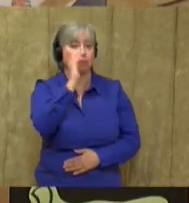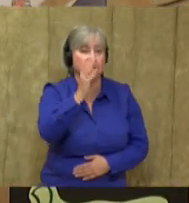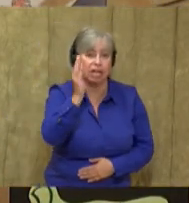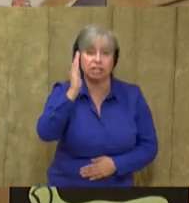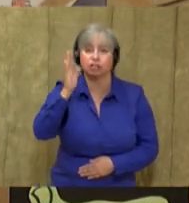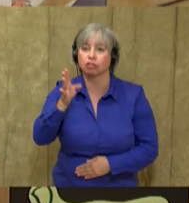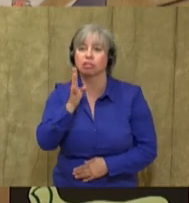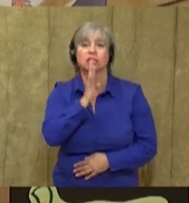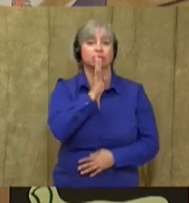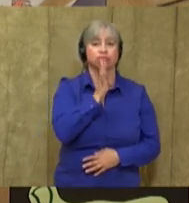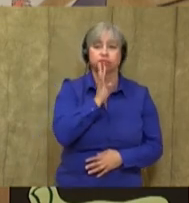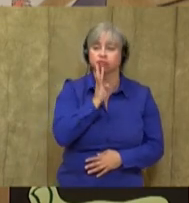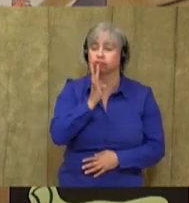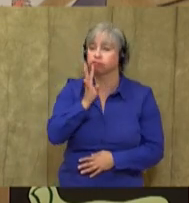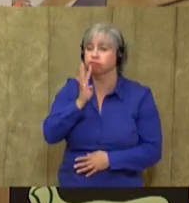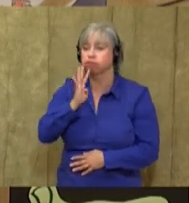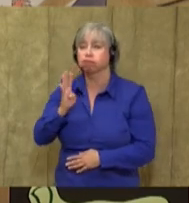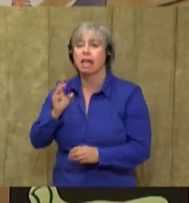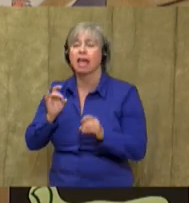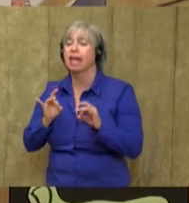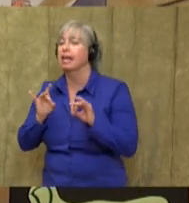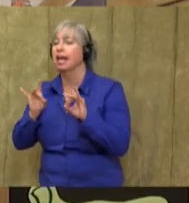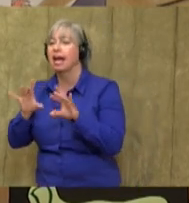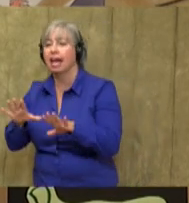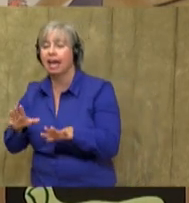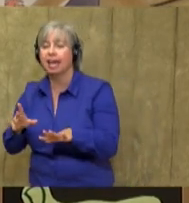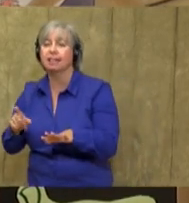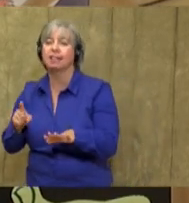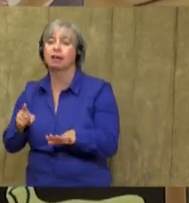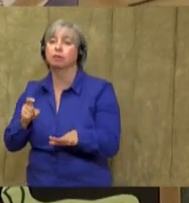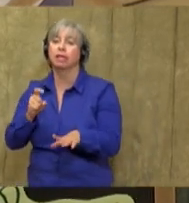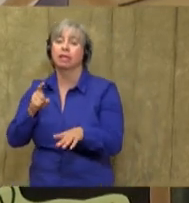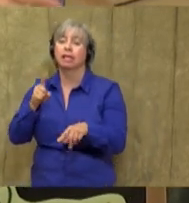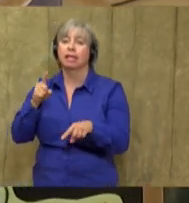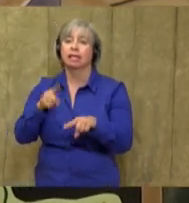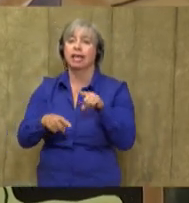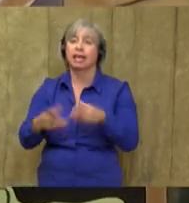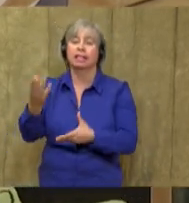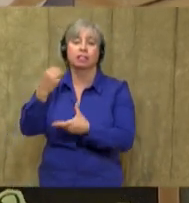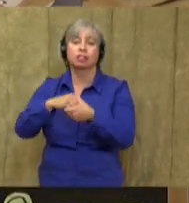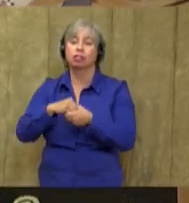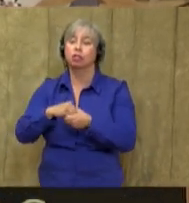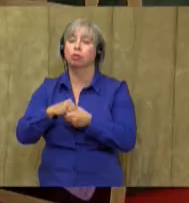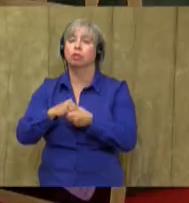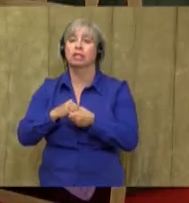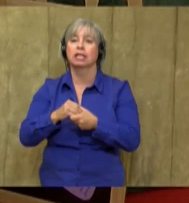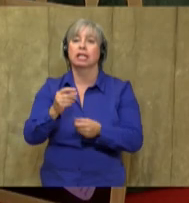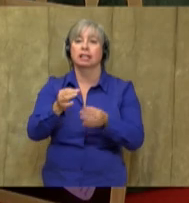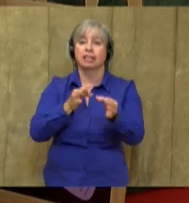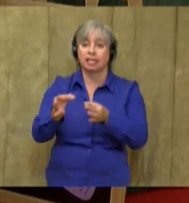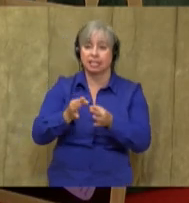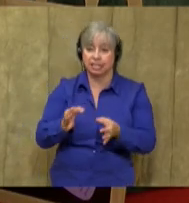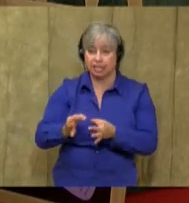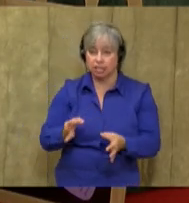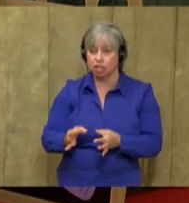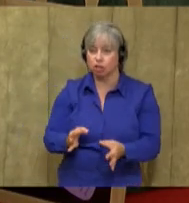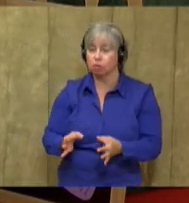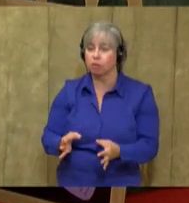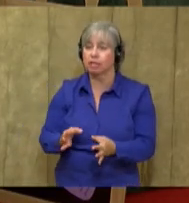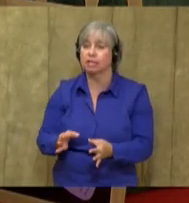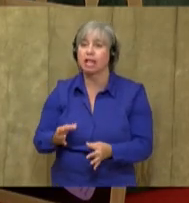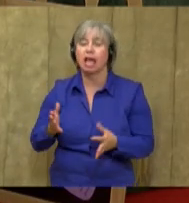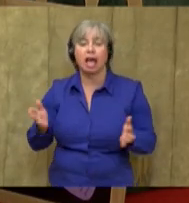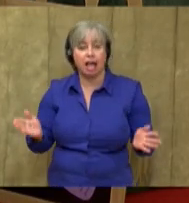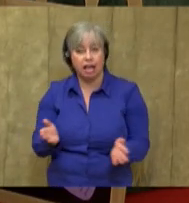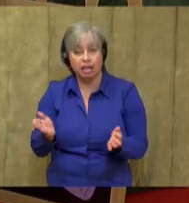quickly, and I hate that we couldn't spend more time talking in detail, but I just wanted to hit the highlights for you, and I encourage you to go back